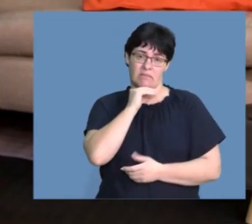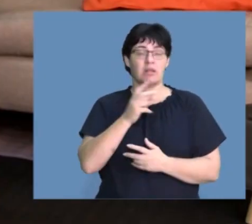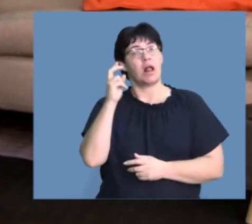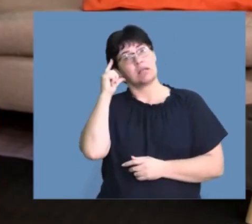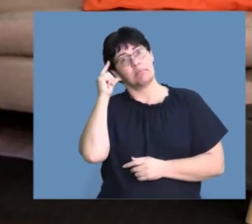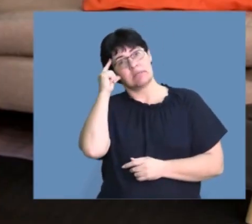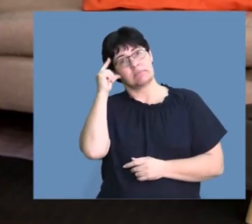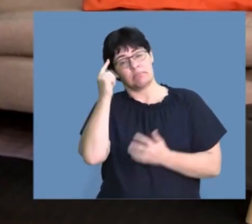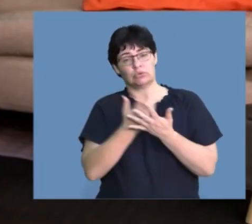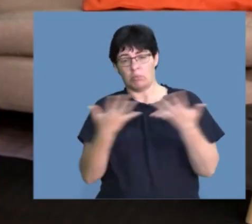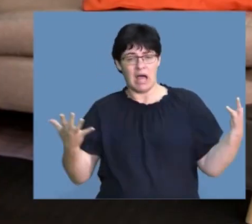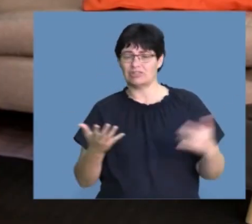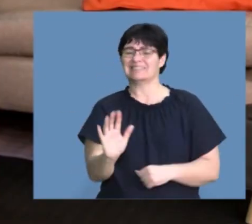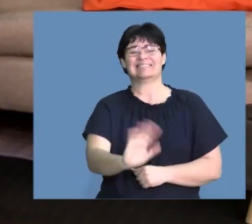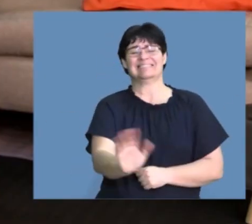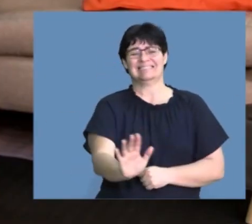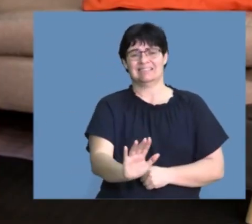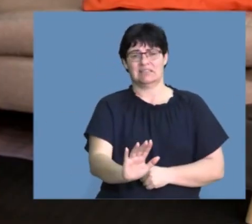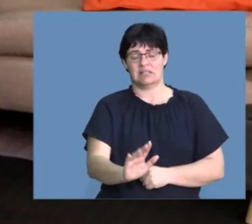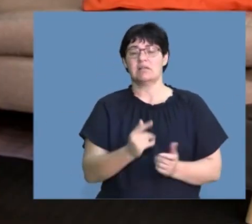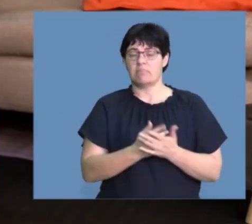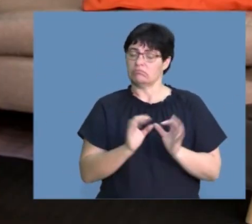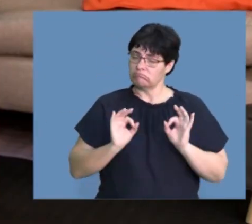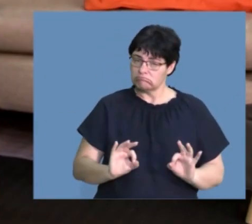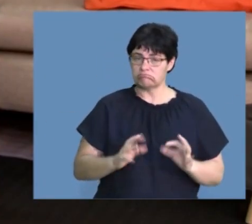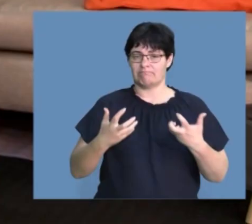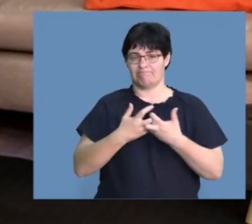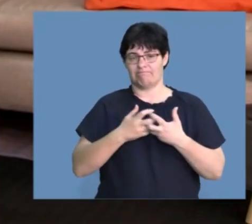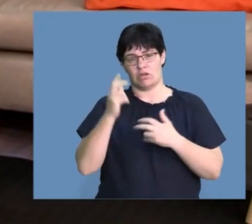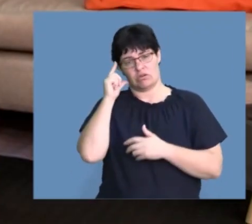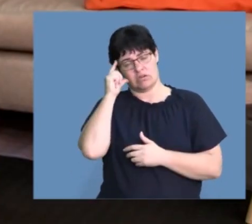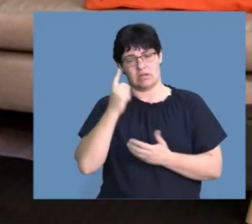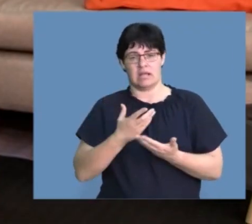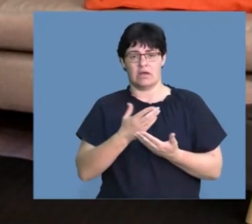not too much of it, like as in sleeping all the time. So show me now what you're going to do with the sand.